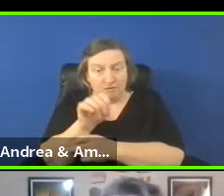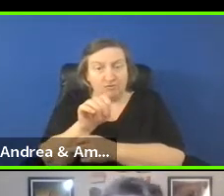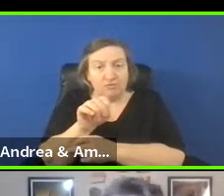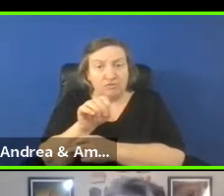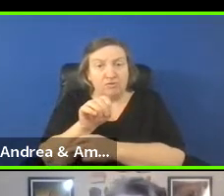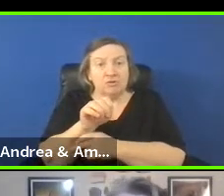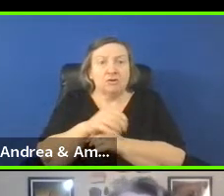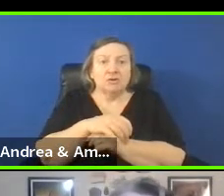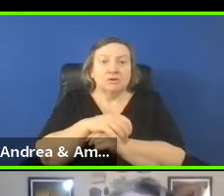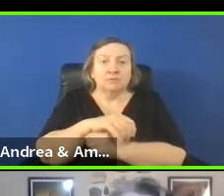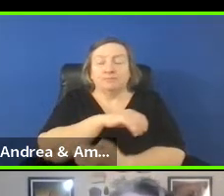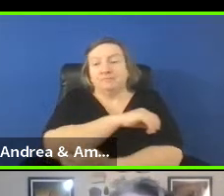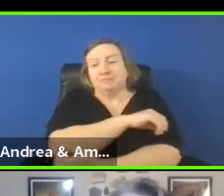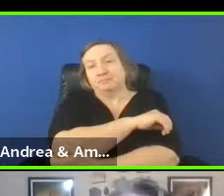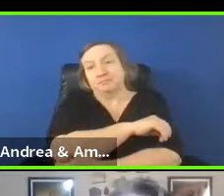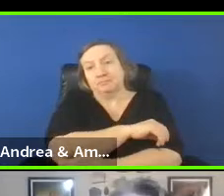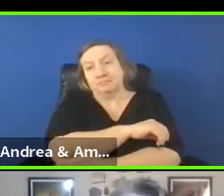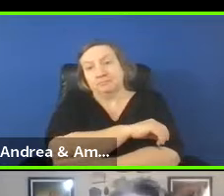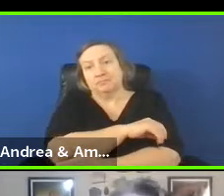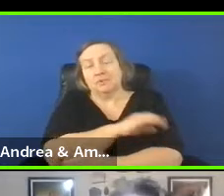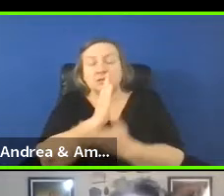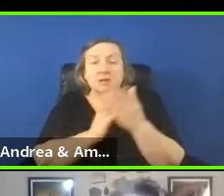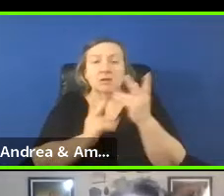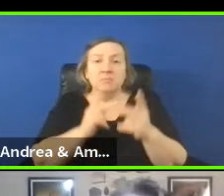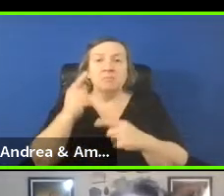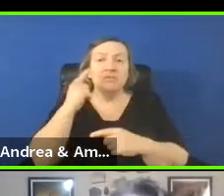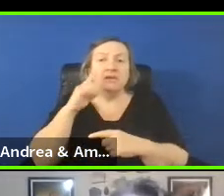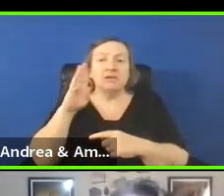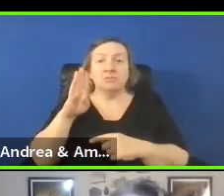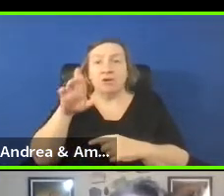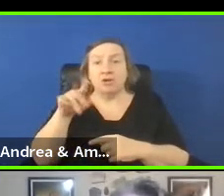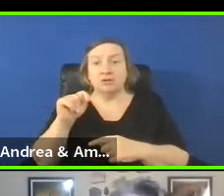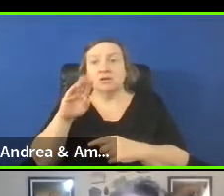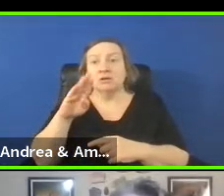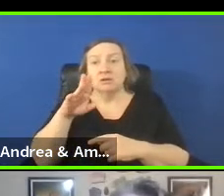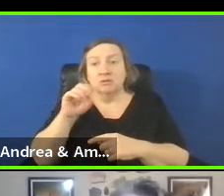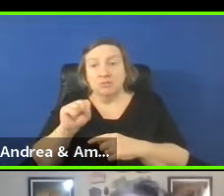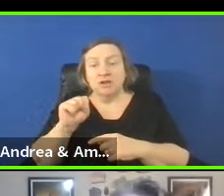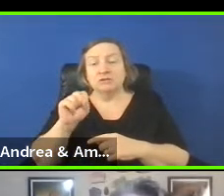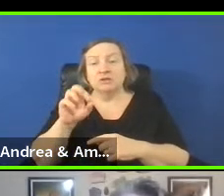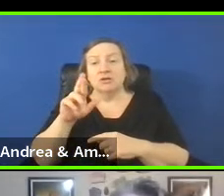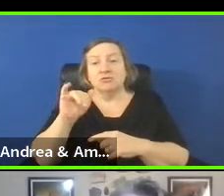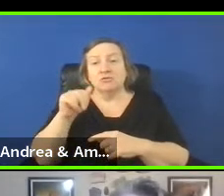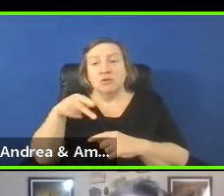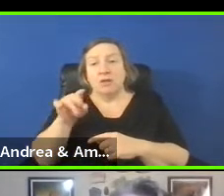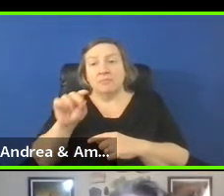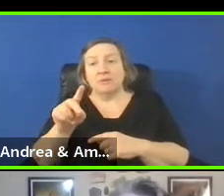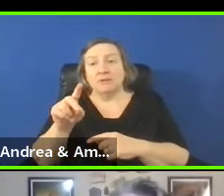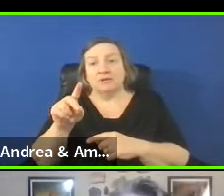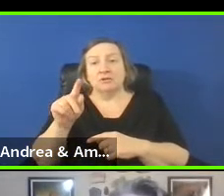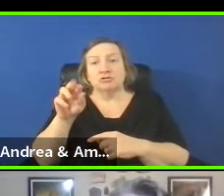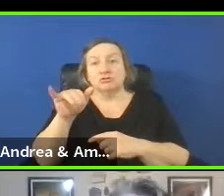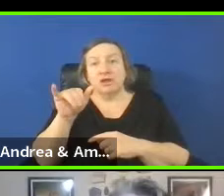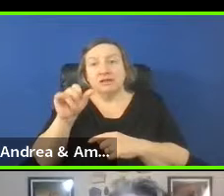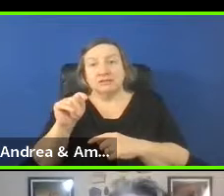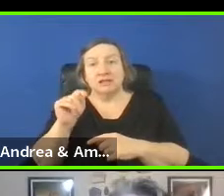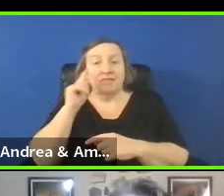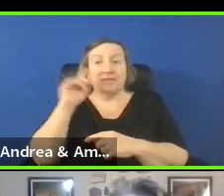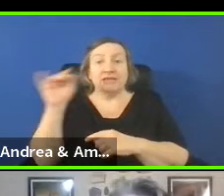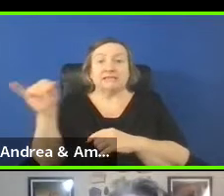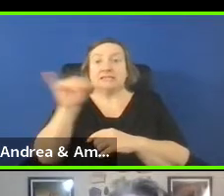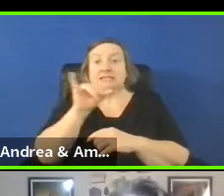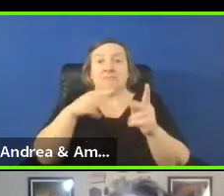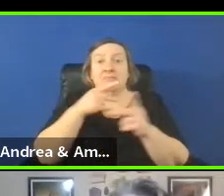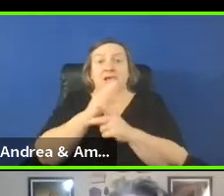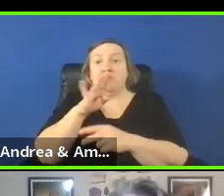you know, some people look at bus rapid transit and are picturing the same types of buses that we have